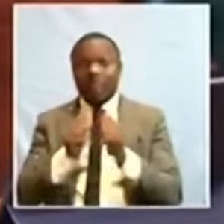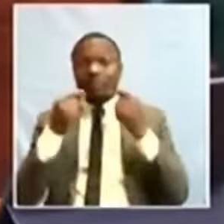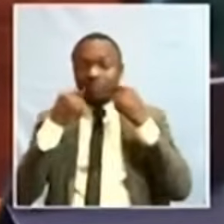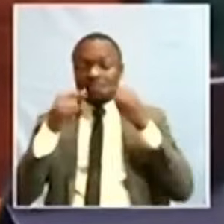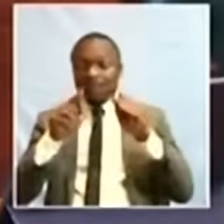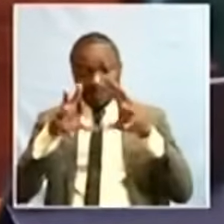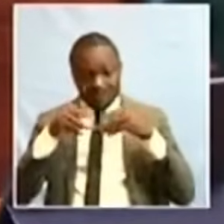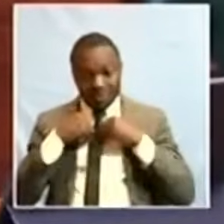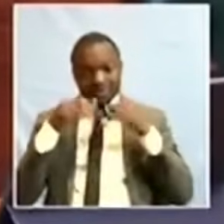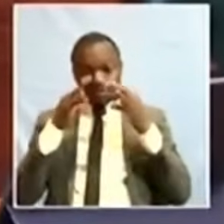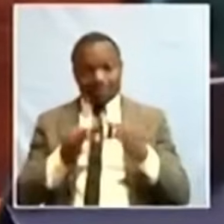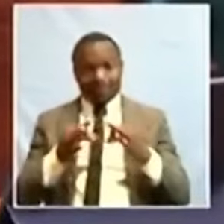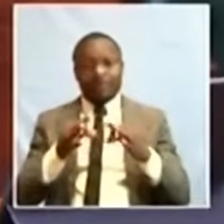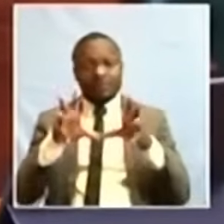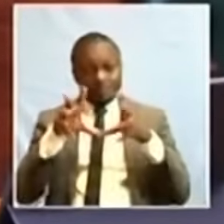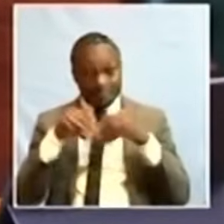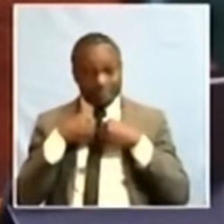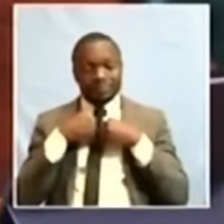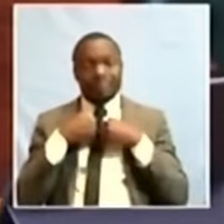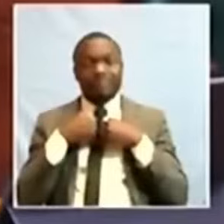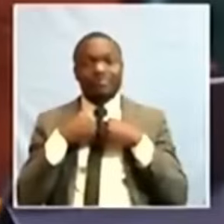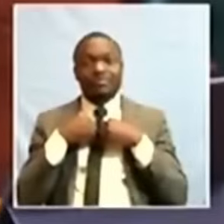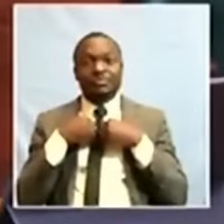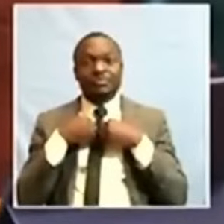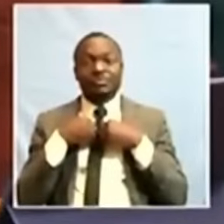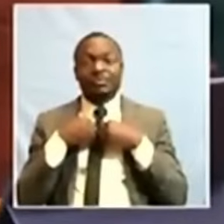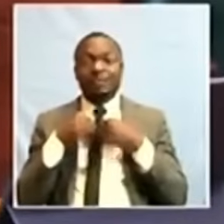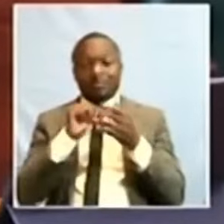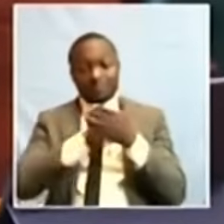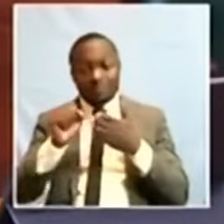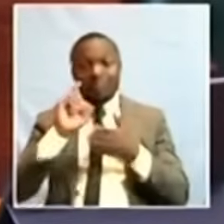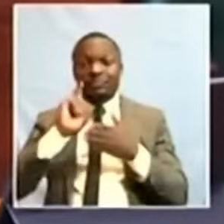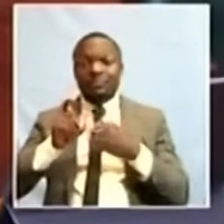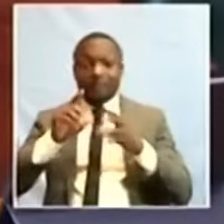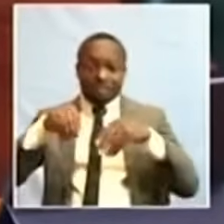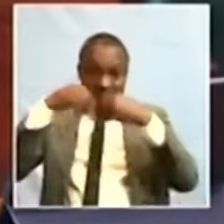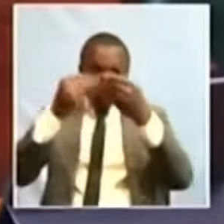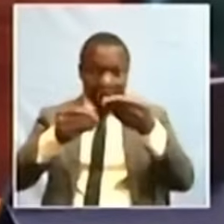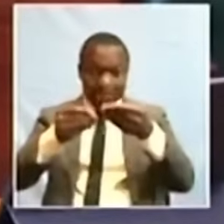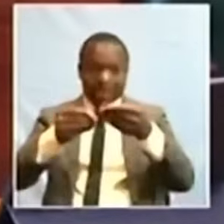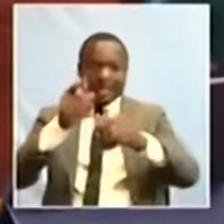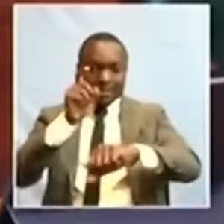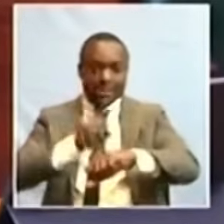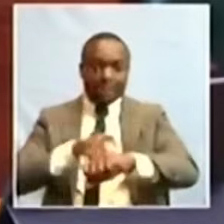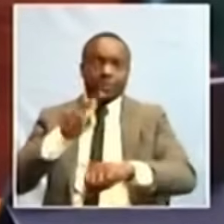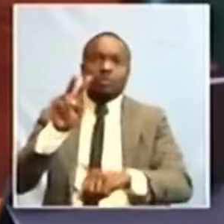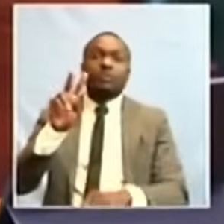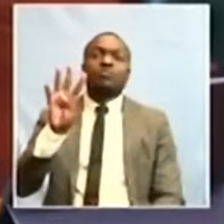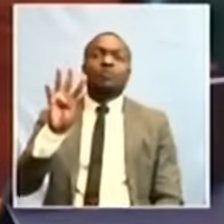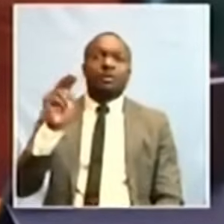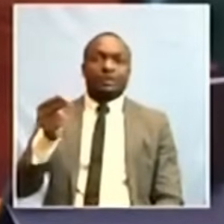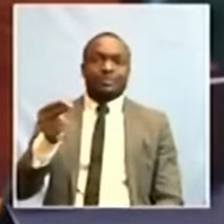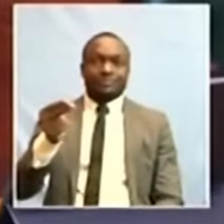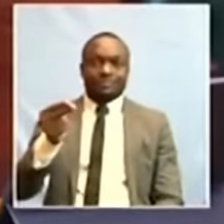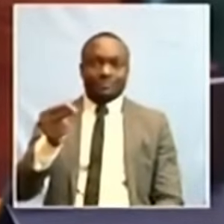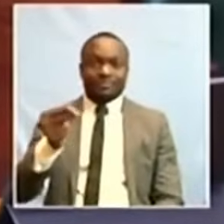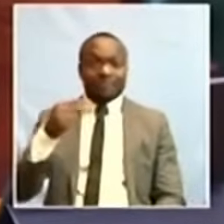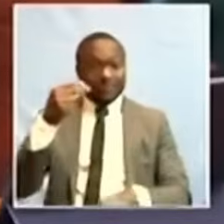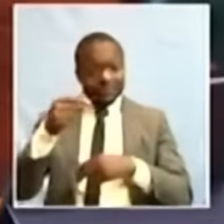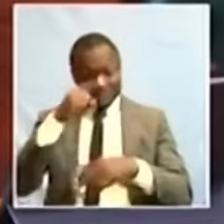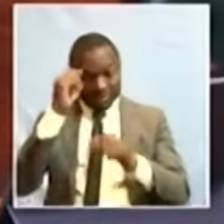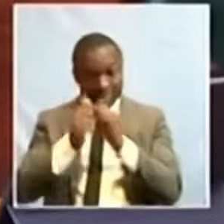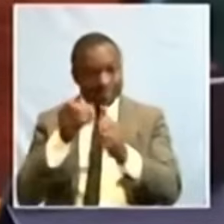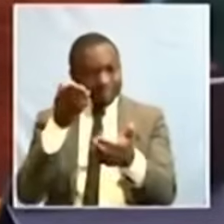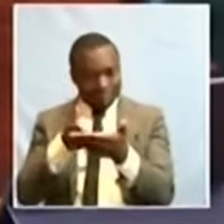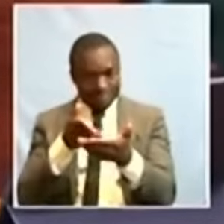if at all it will be admitted, and a statement will have to be rendered within 24 hours. So in view of the